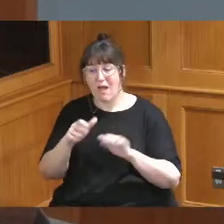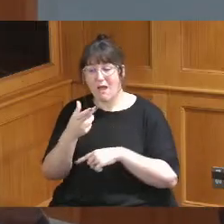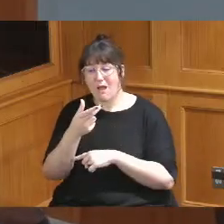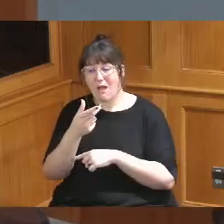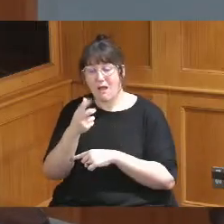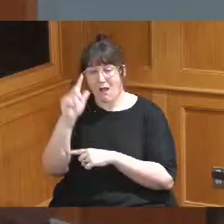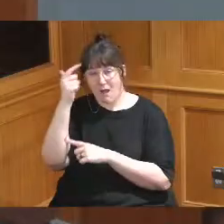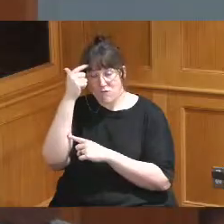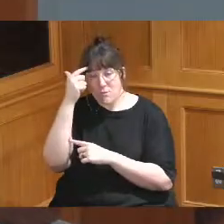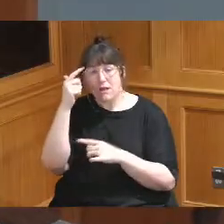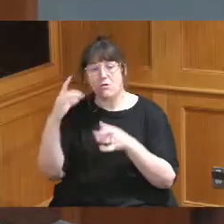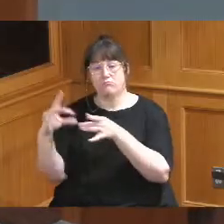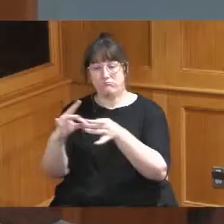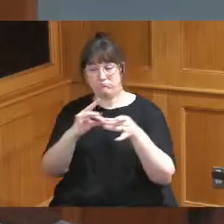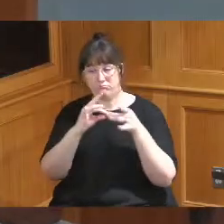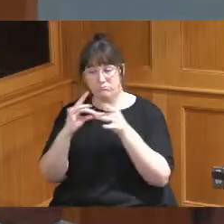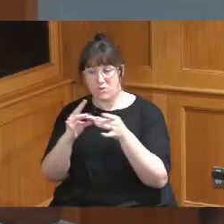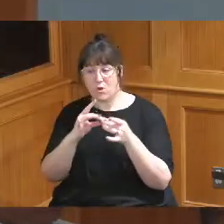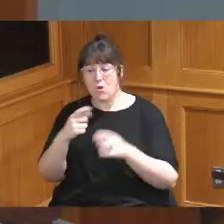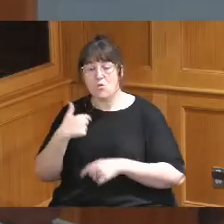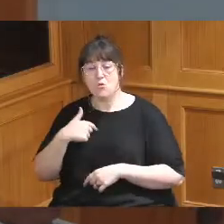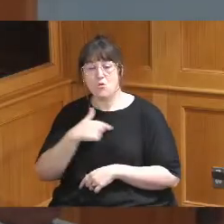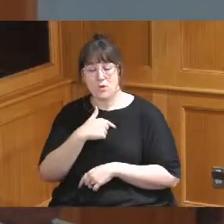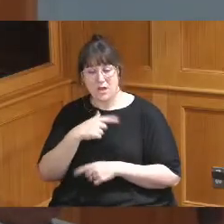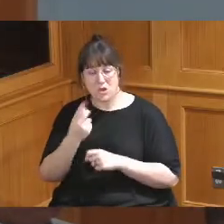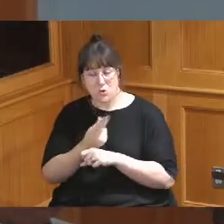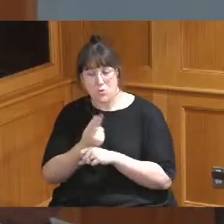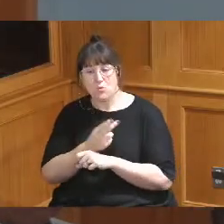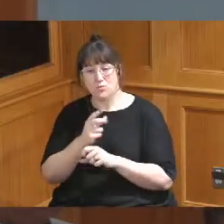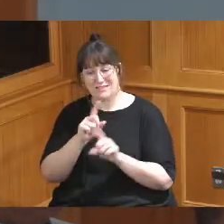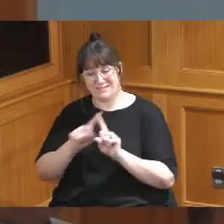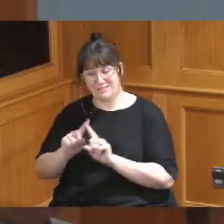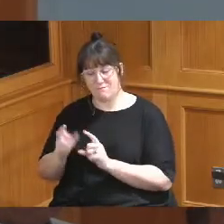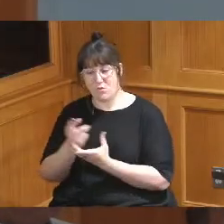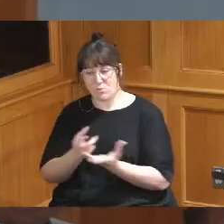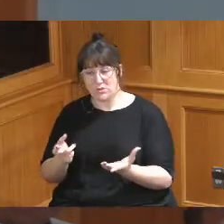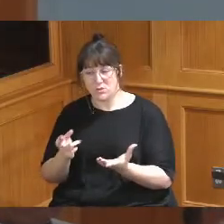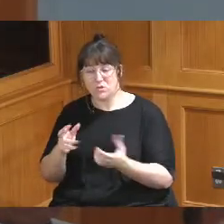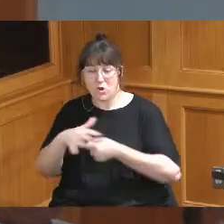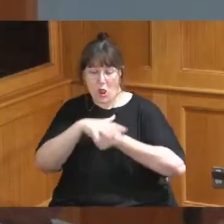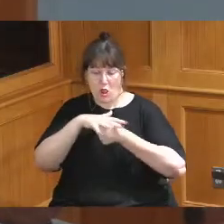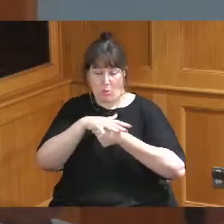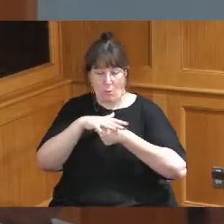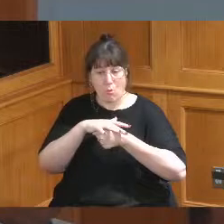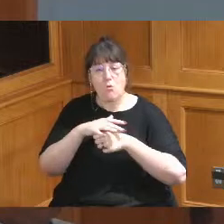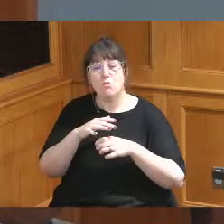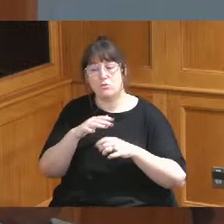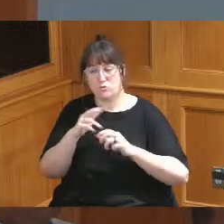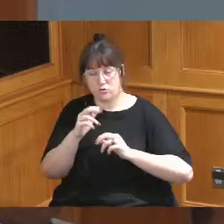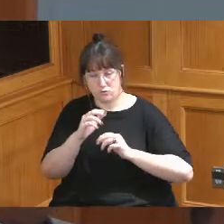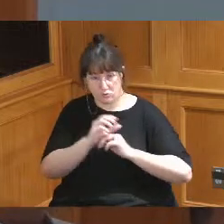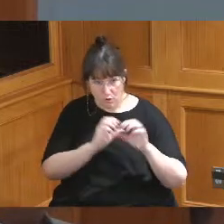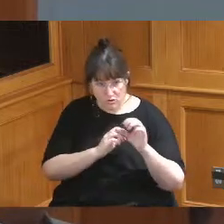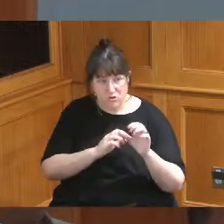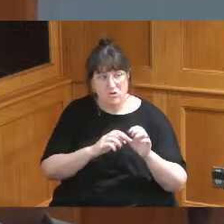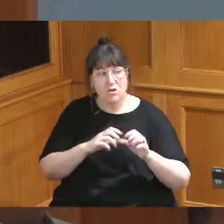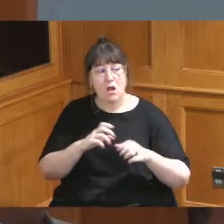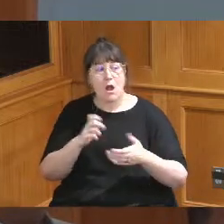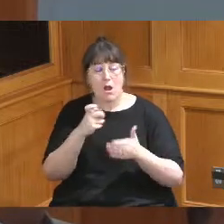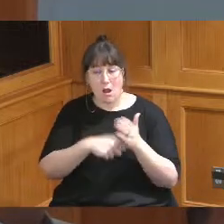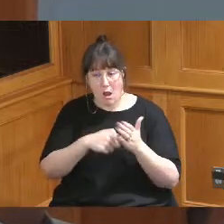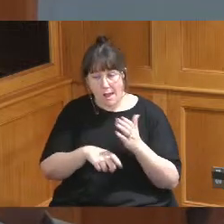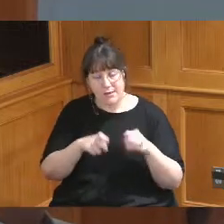we strive for by leveraging county-level resources to improve local infrastructure in a cost-effective and